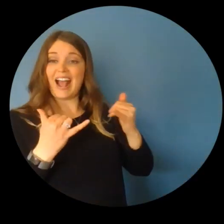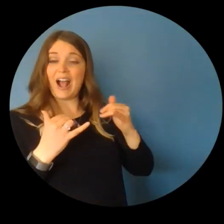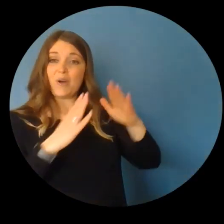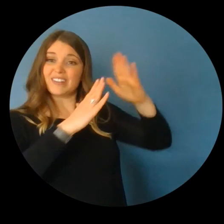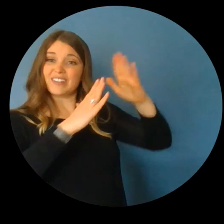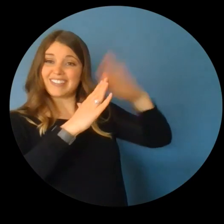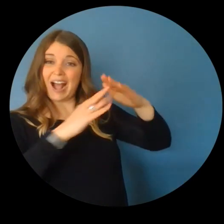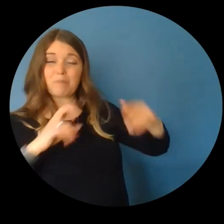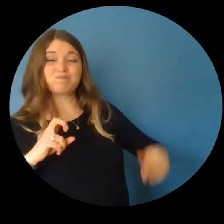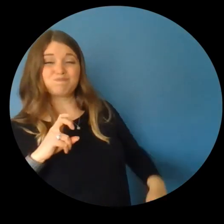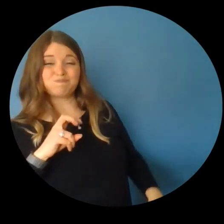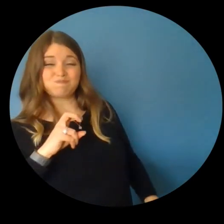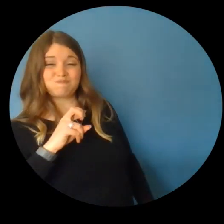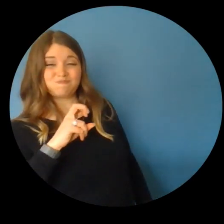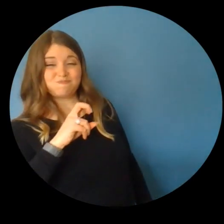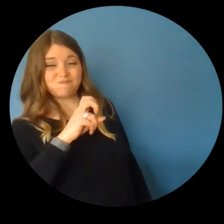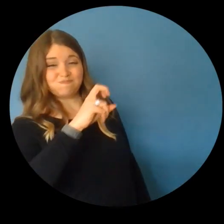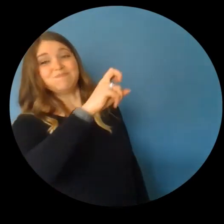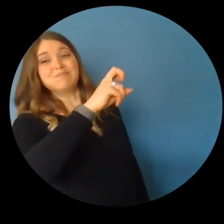proudly.